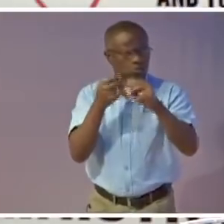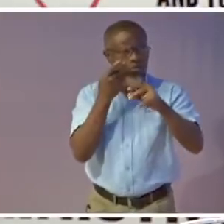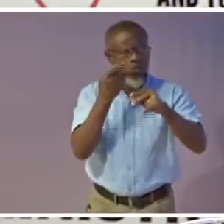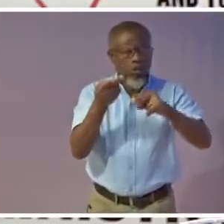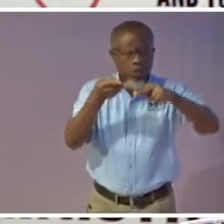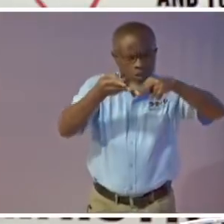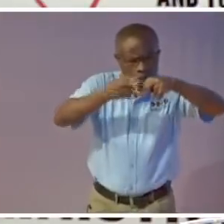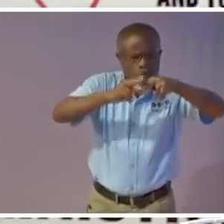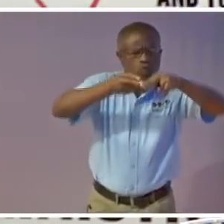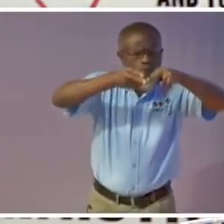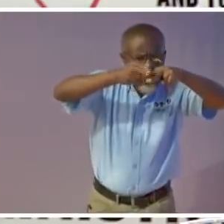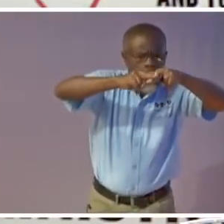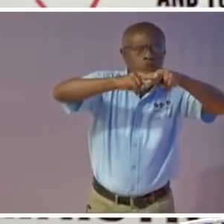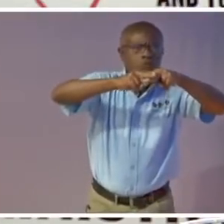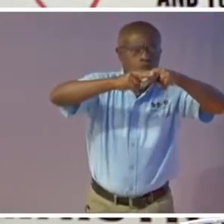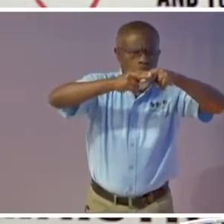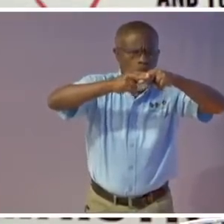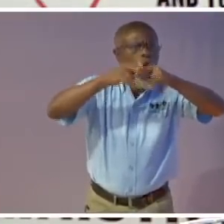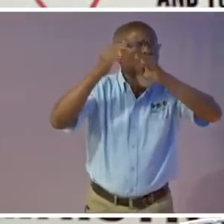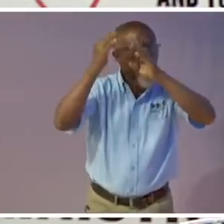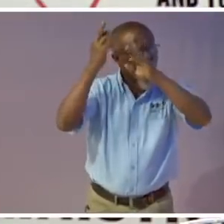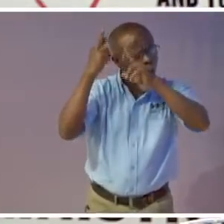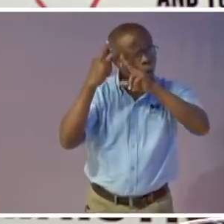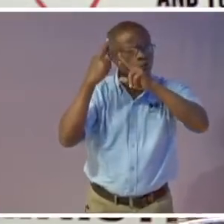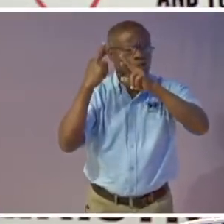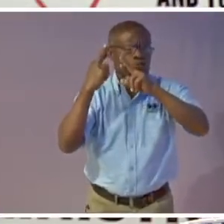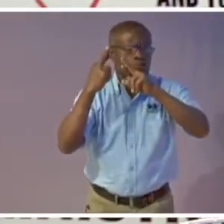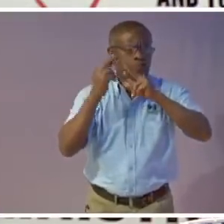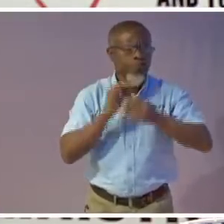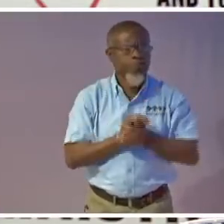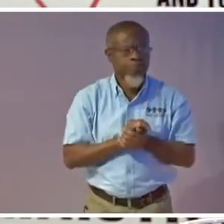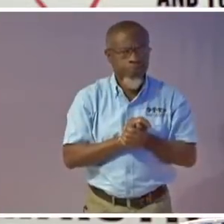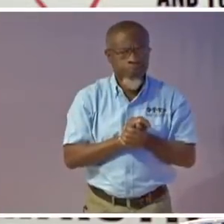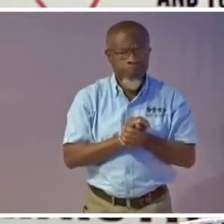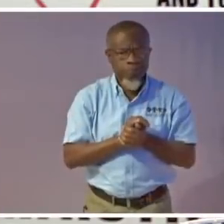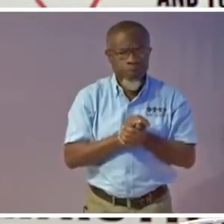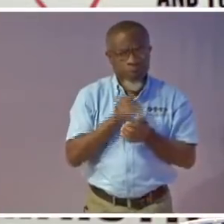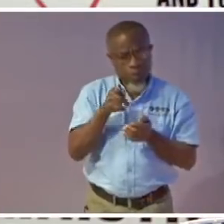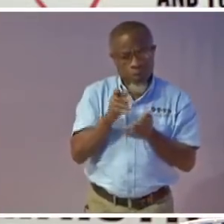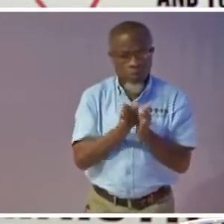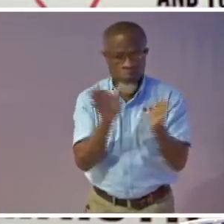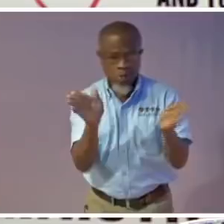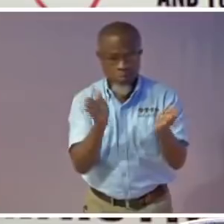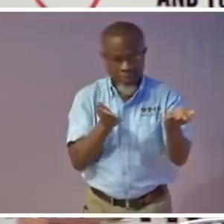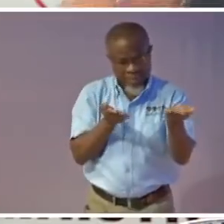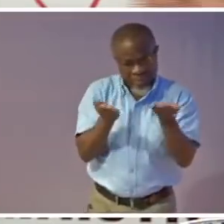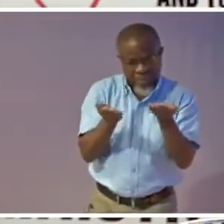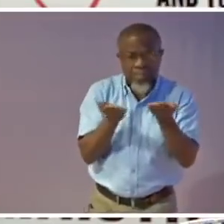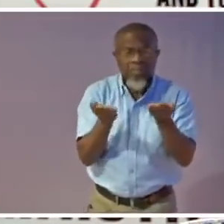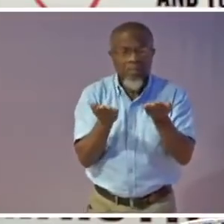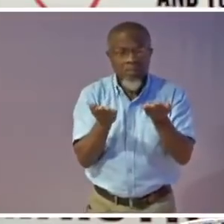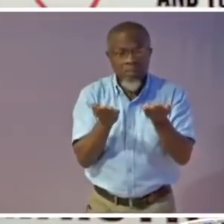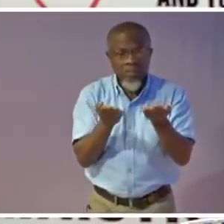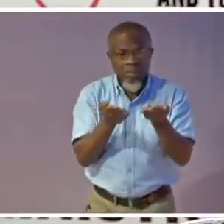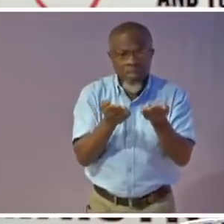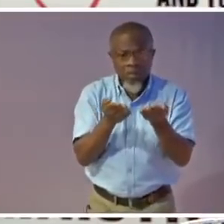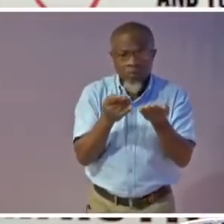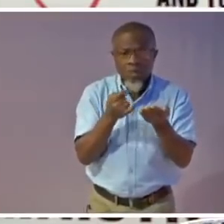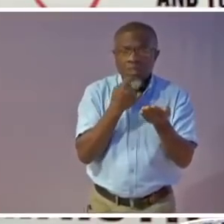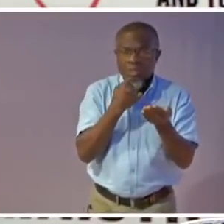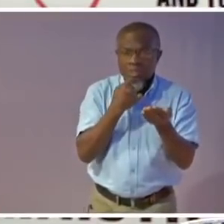increases, right? As far as the public sector is concerned, I would have made 2 sites available to the public sector from